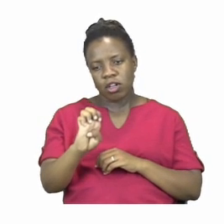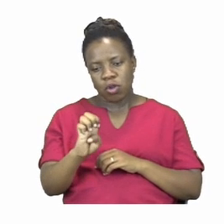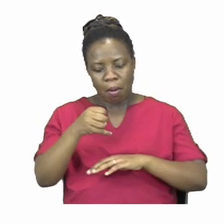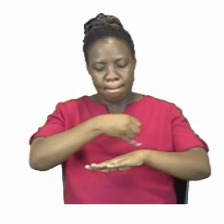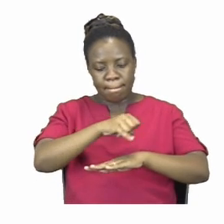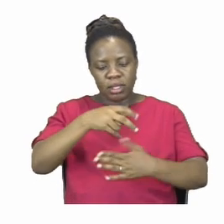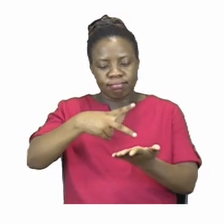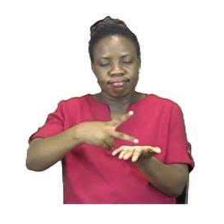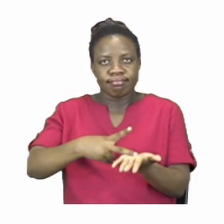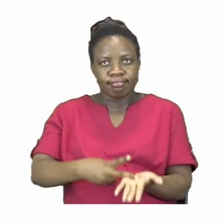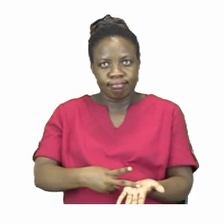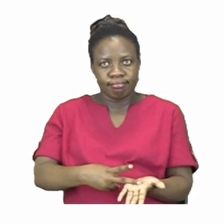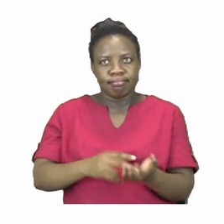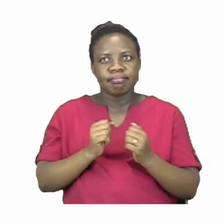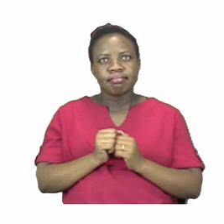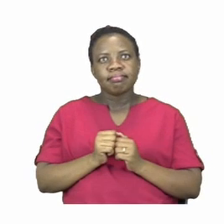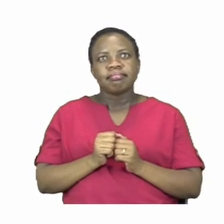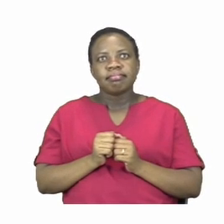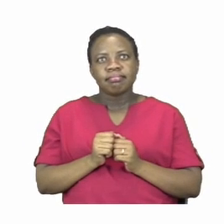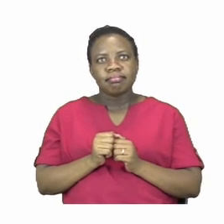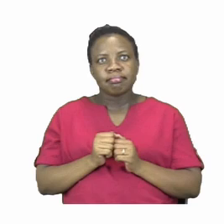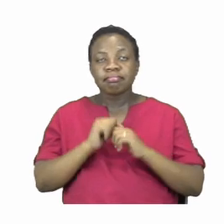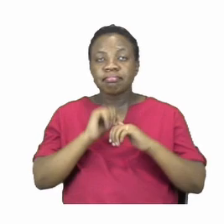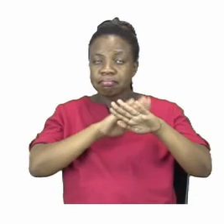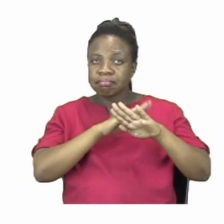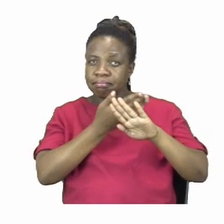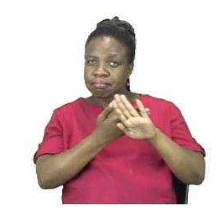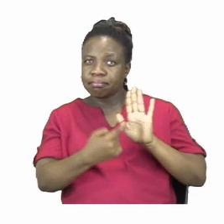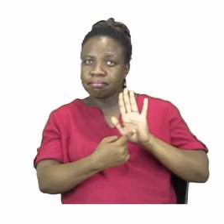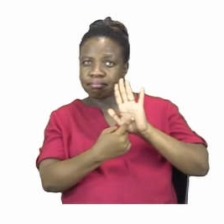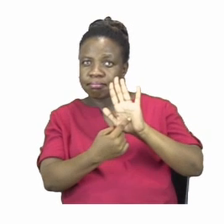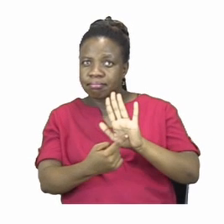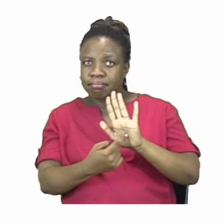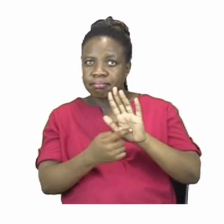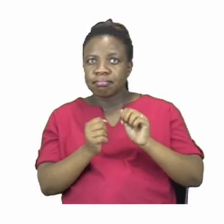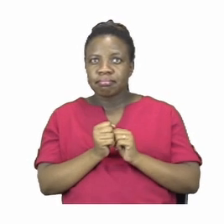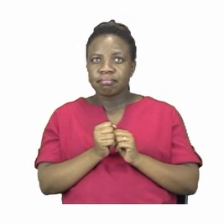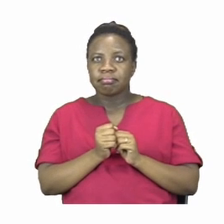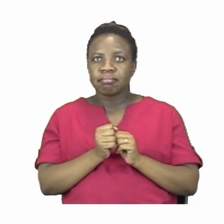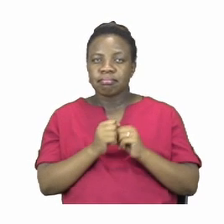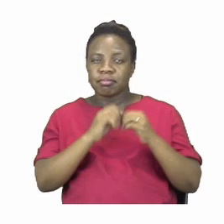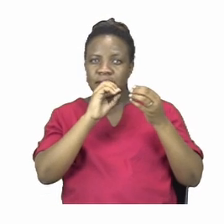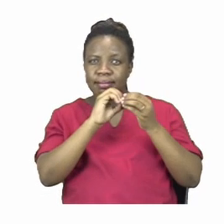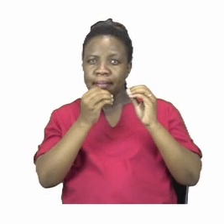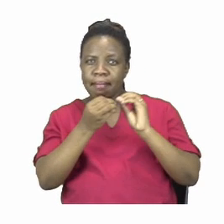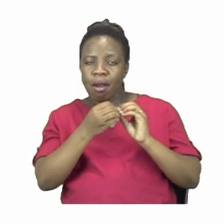the number. Now, they've given us an example. As you can see, we have the number